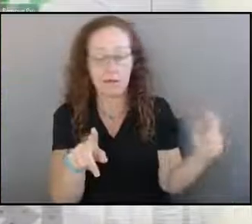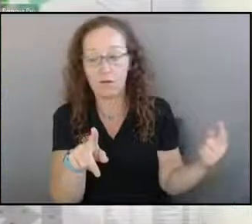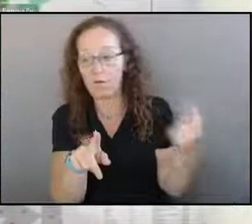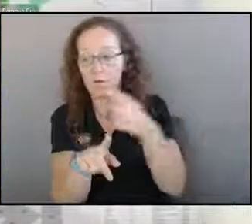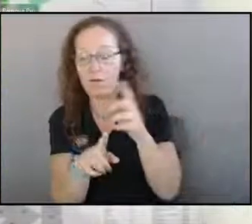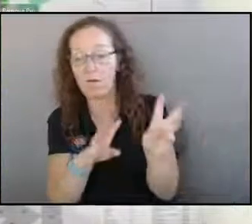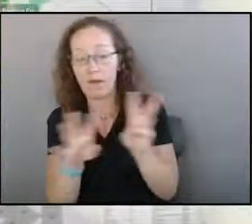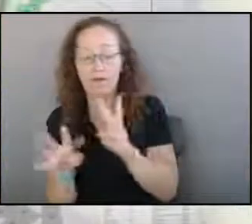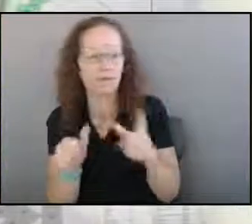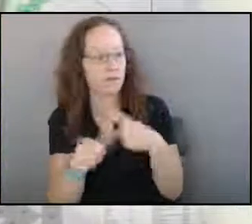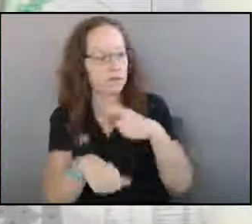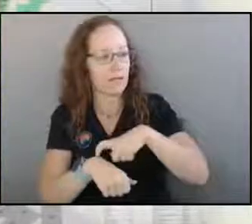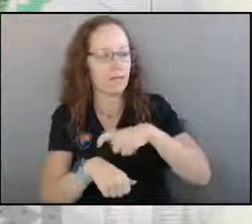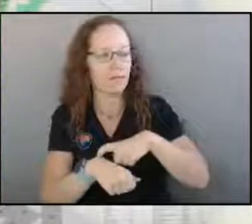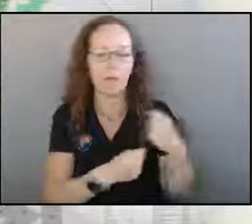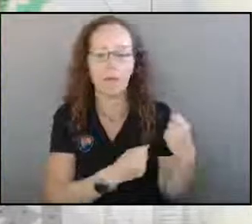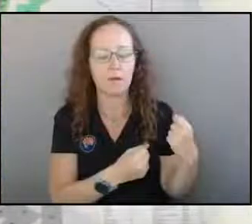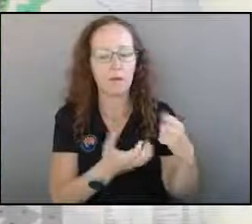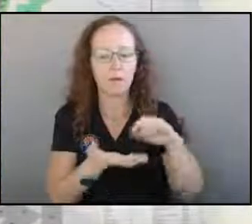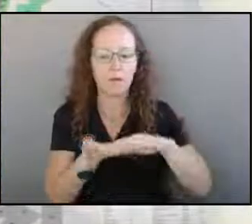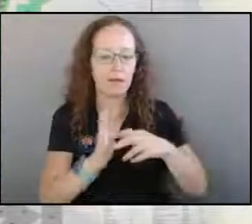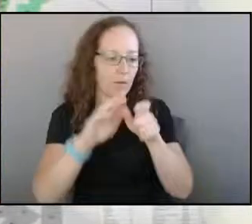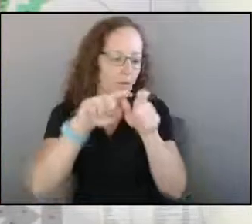the team had developed for that.